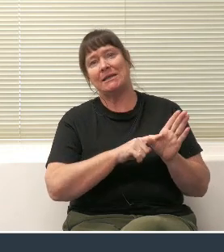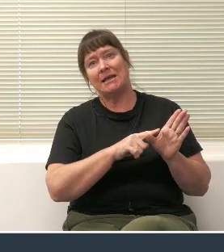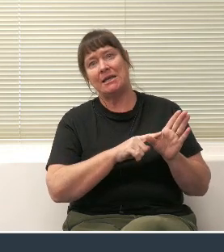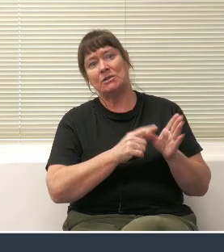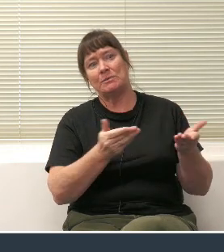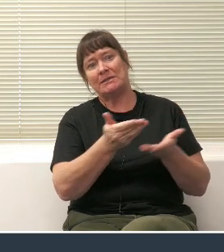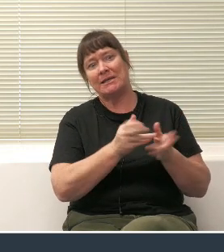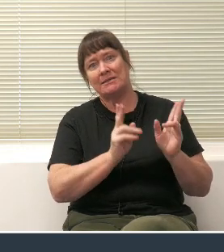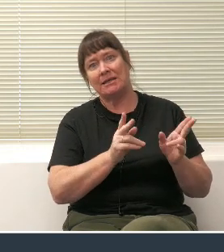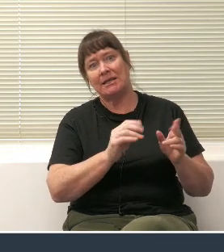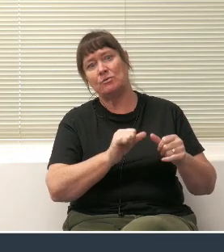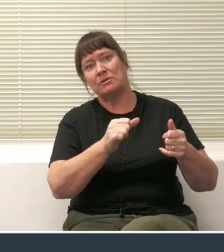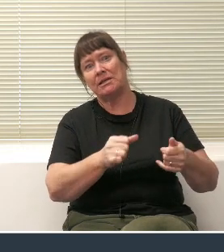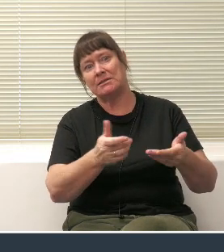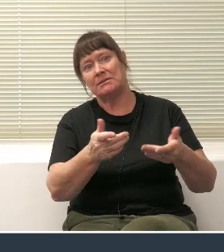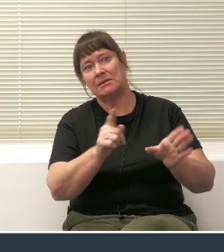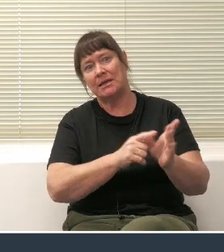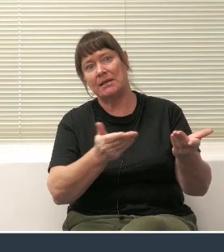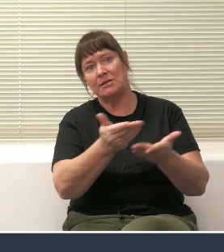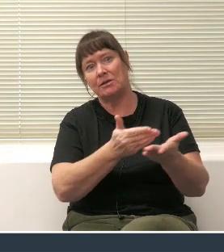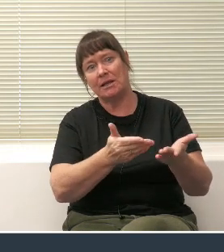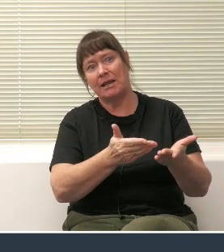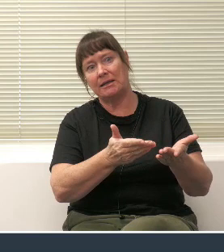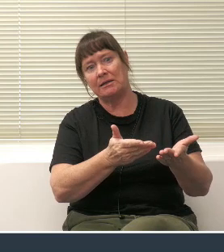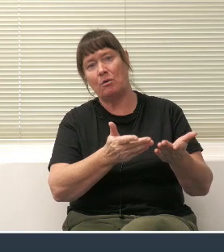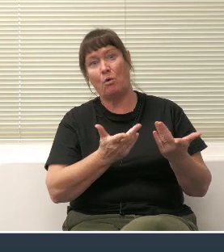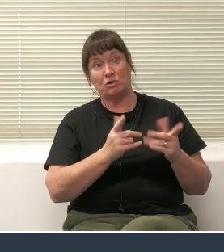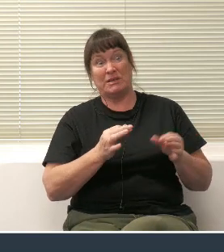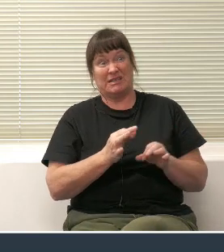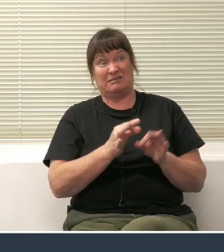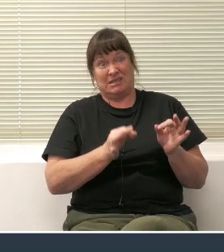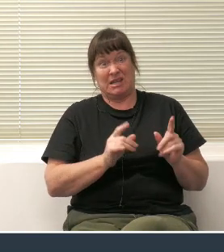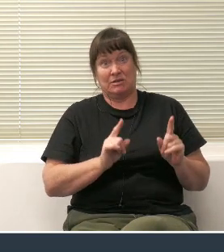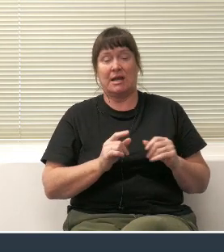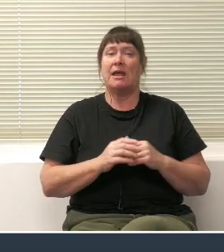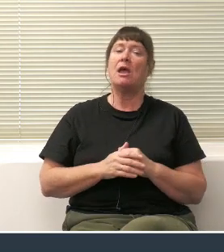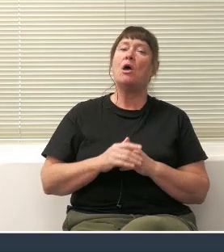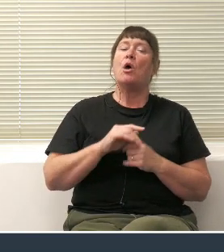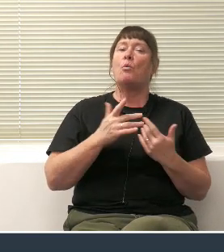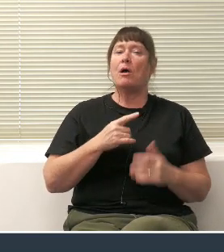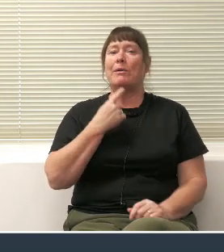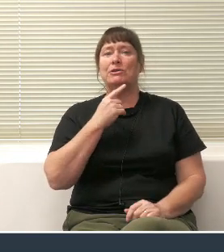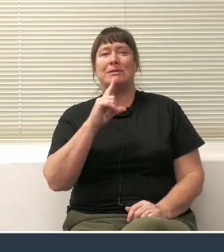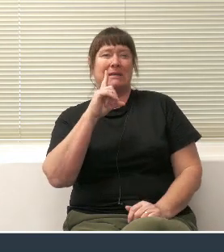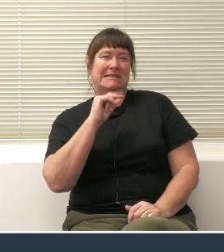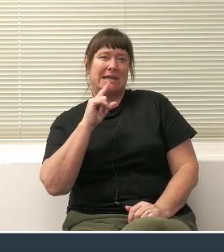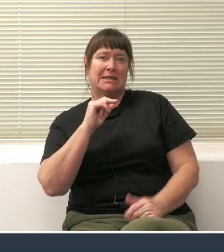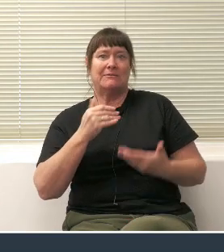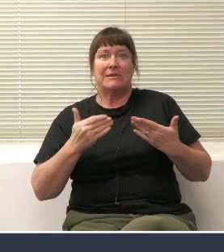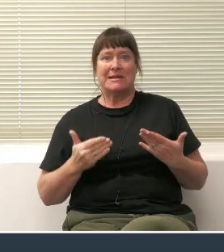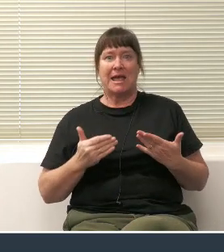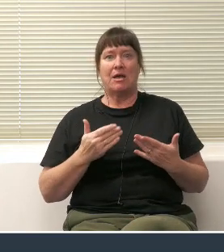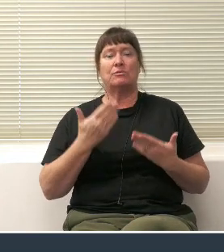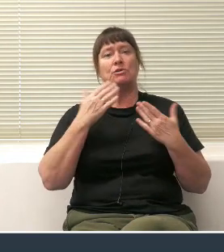Well, you always have the opportunity to relook at them, but we were just suggesting that we do put some indicative ones in there now to show a commitment